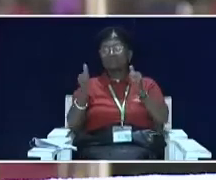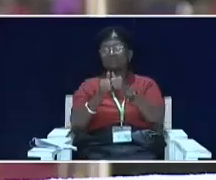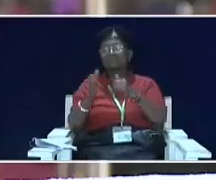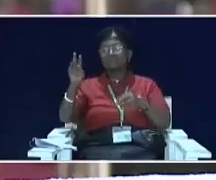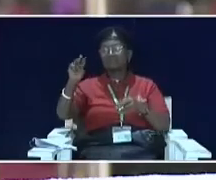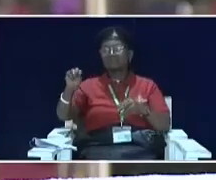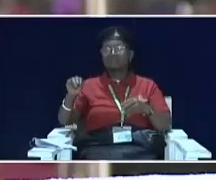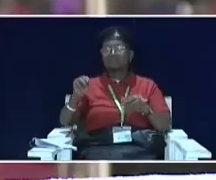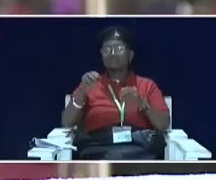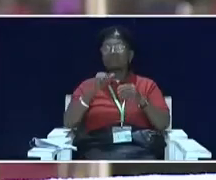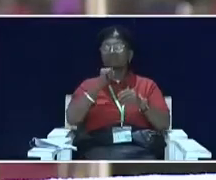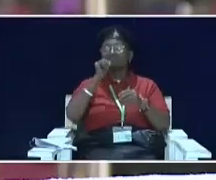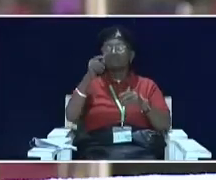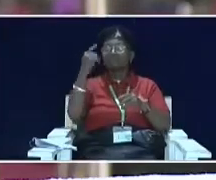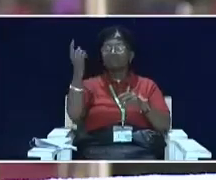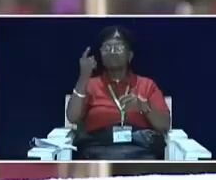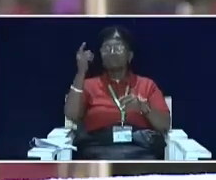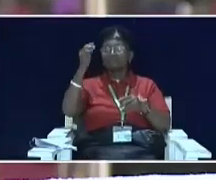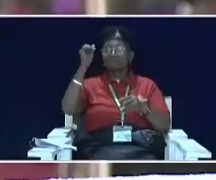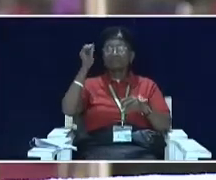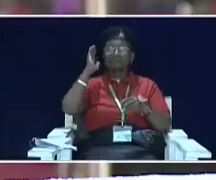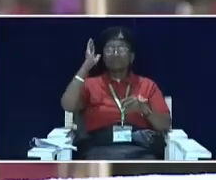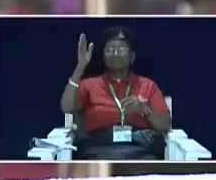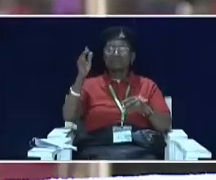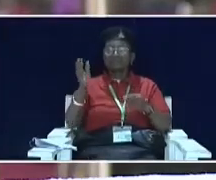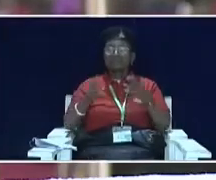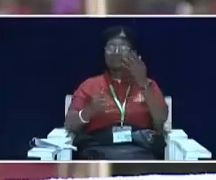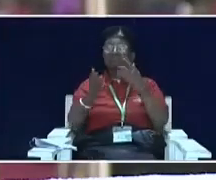not only will the fire of God consume them,